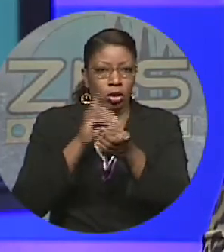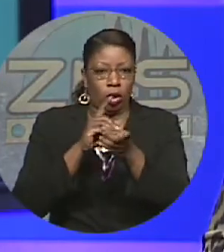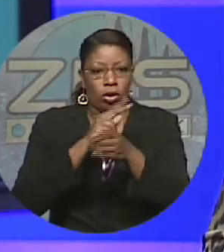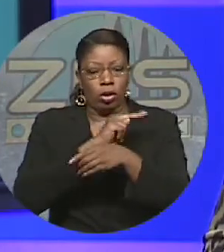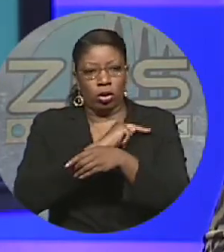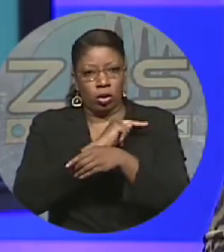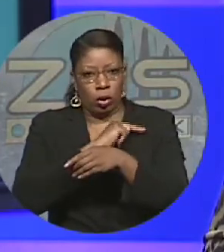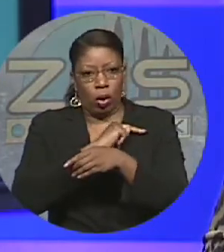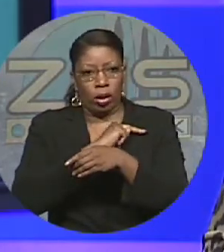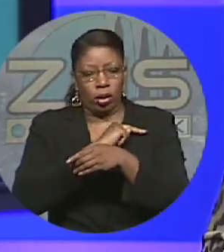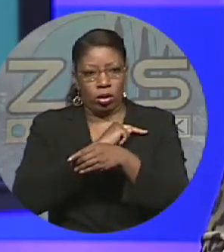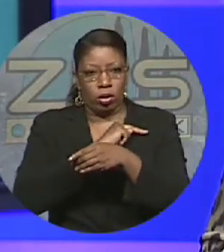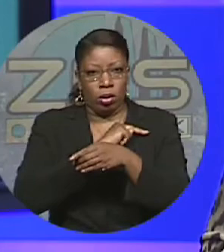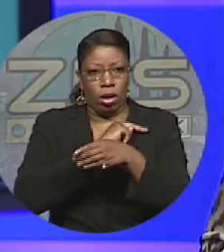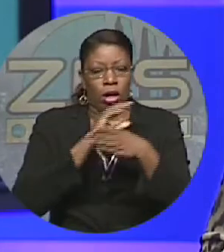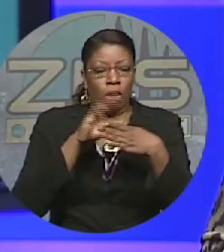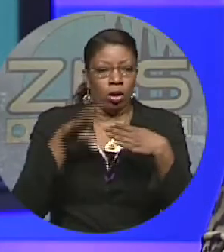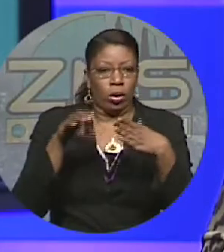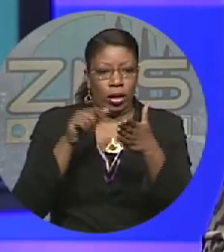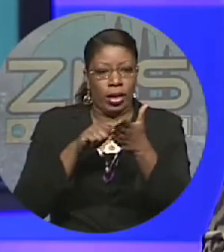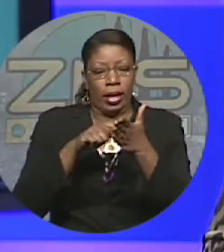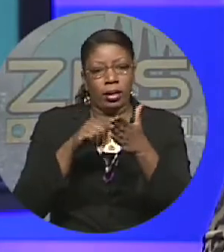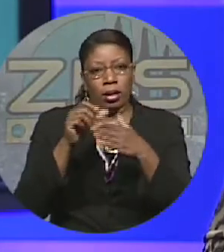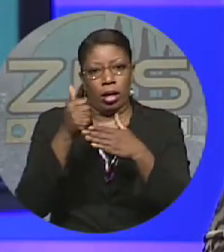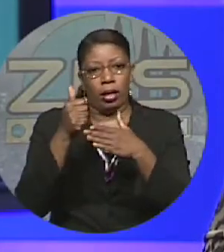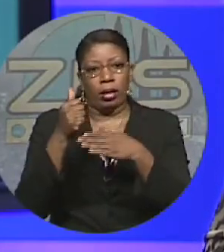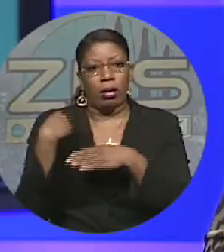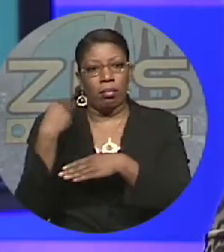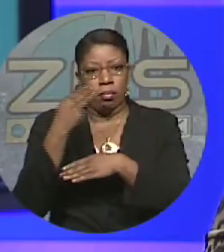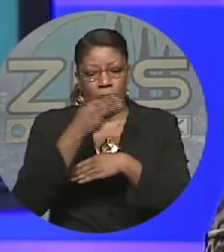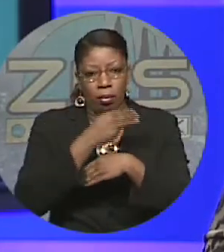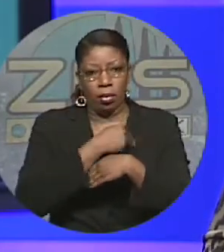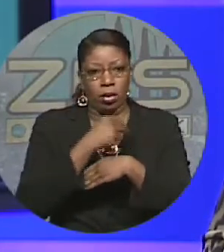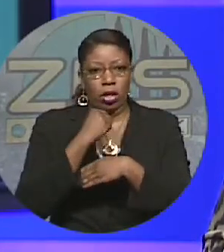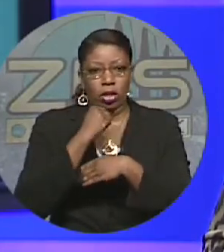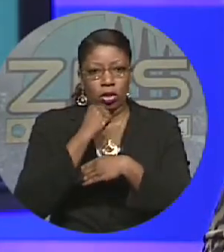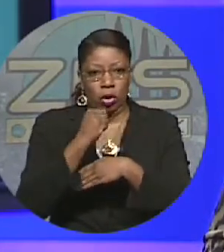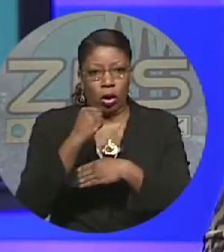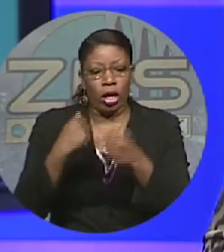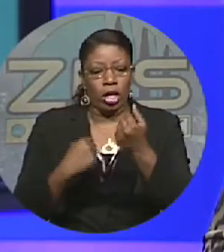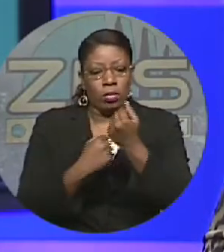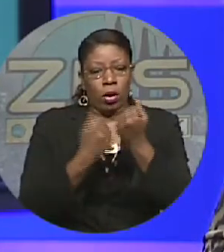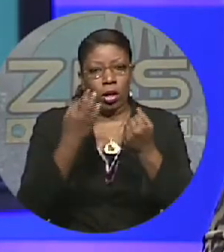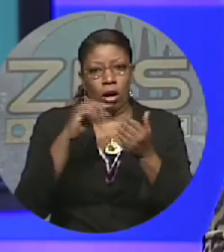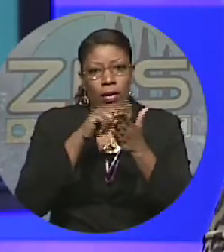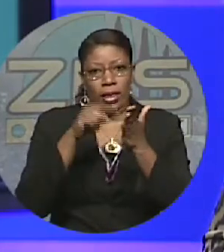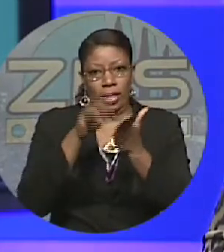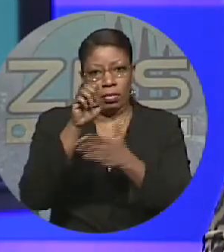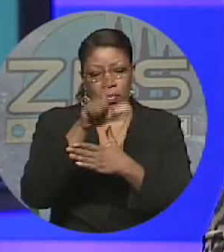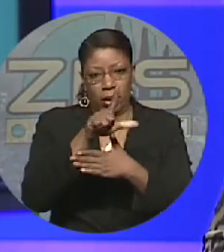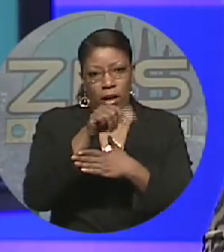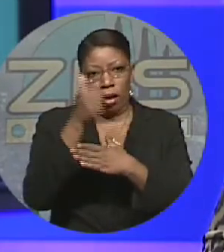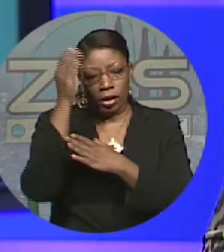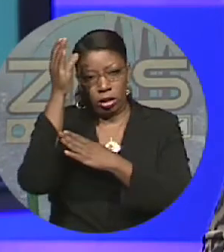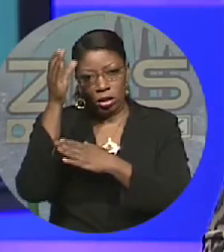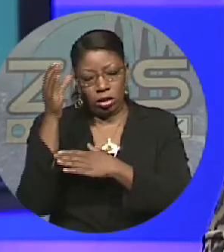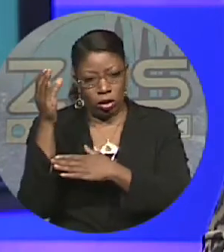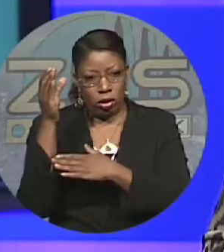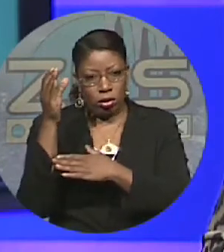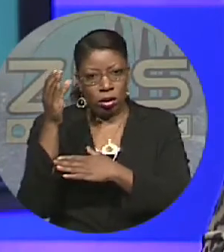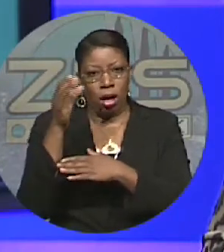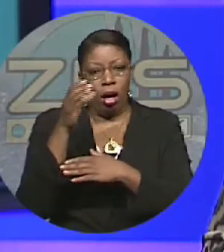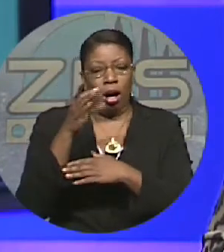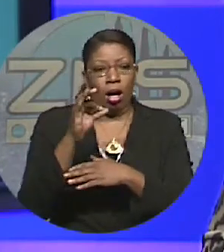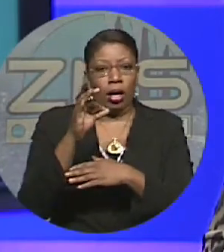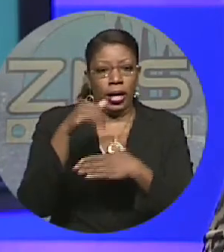Nottage, concluded that several members of the opposition were not in support of the bills. There were also concerns by sectors of the public